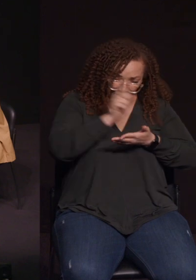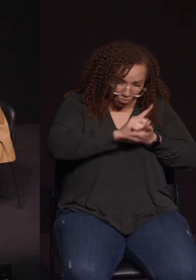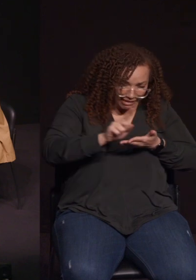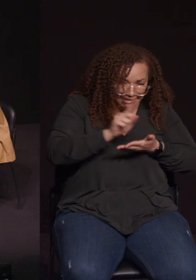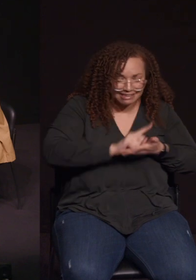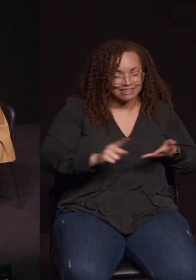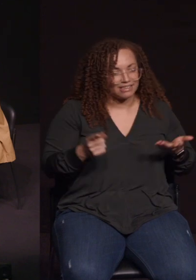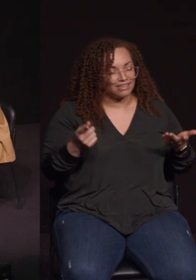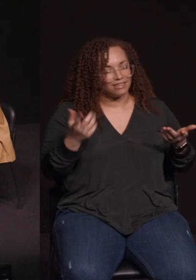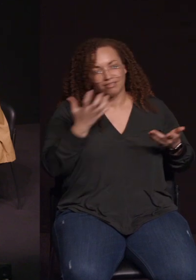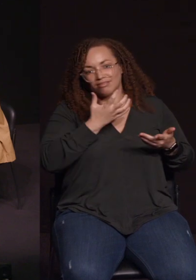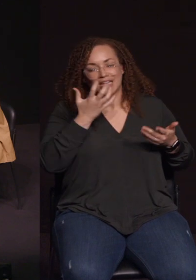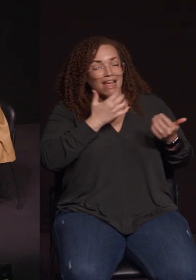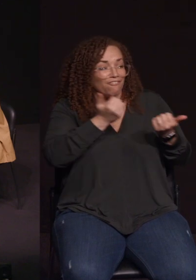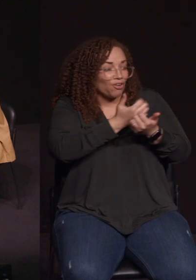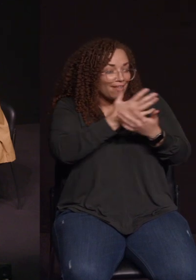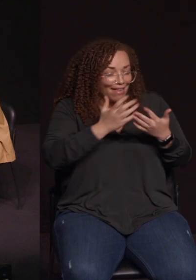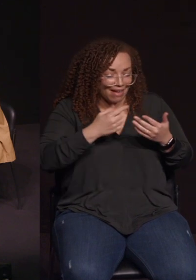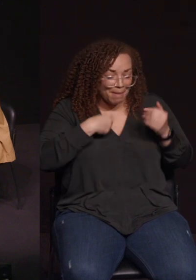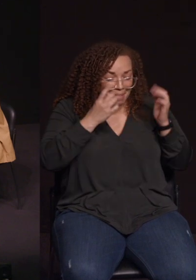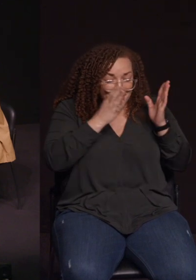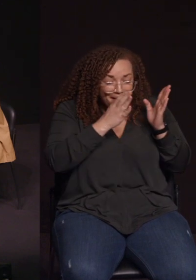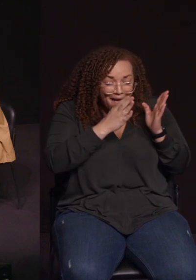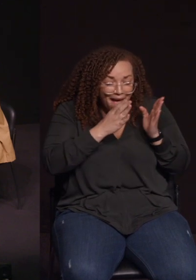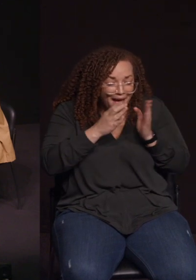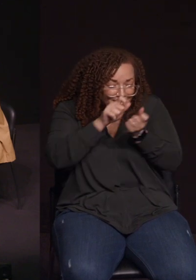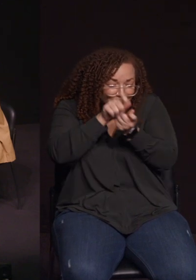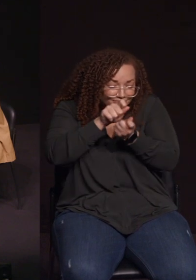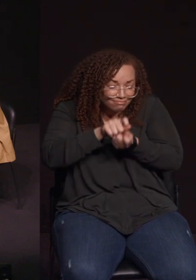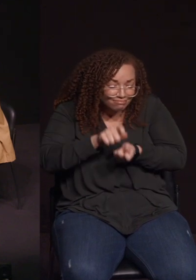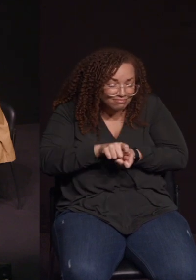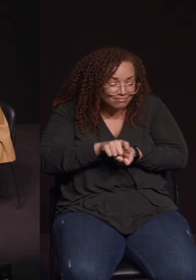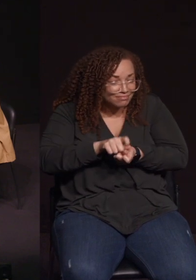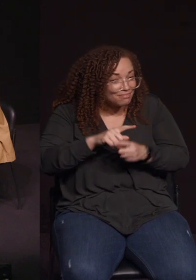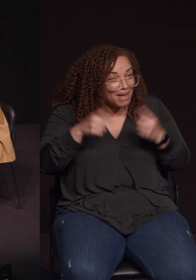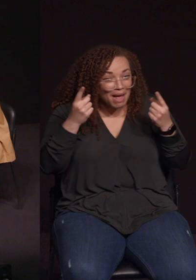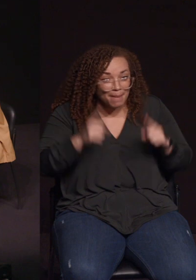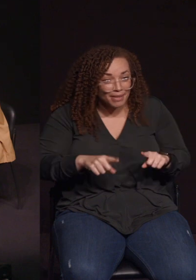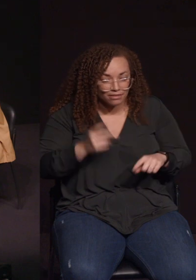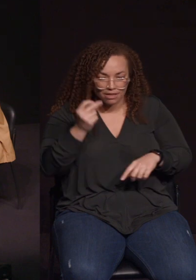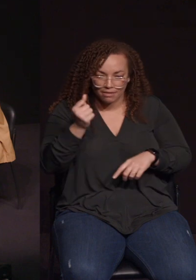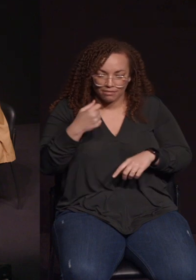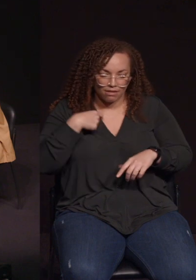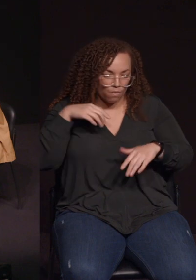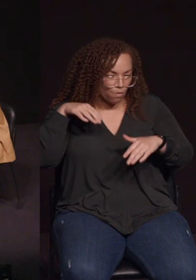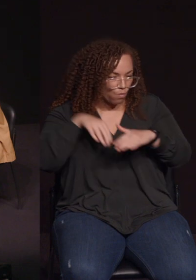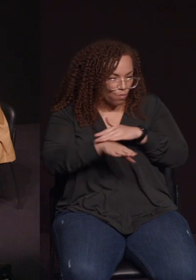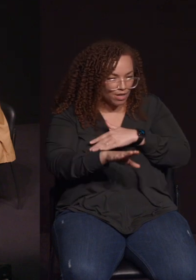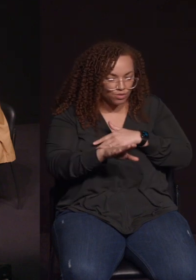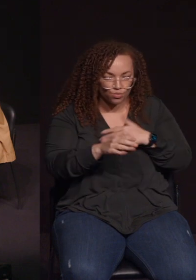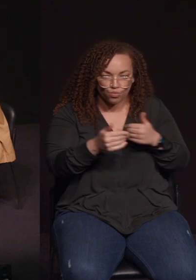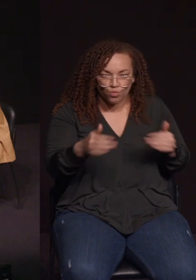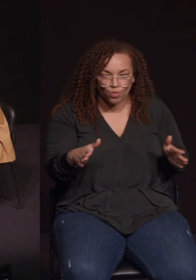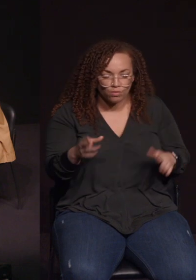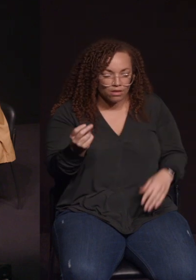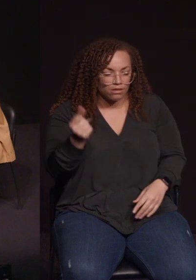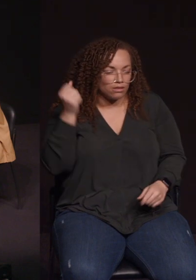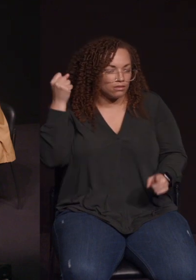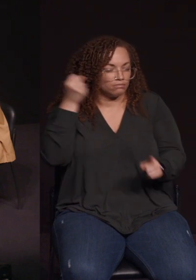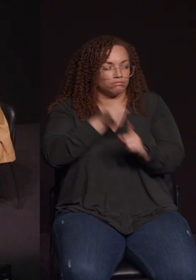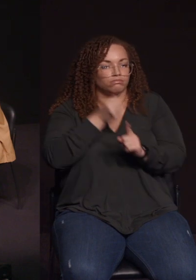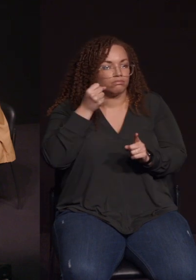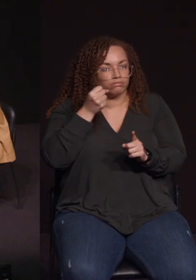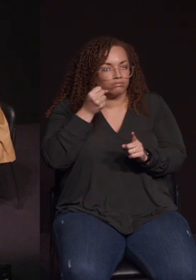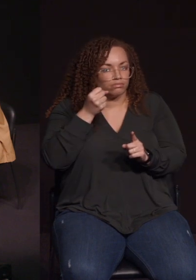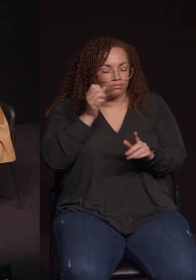16th. I have everything down to a T. But the minute I walk in that room, it just takes everything from me. But it's something we have